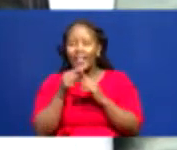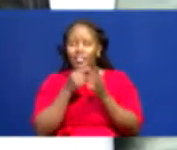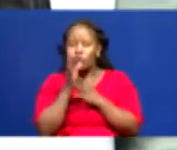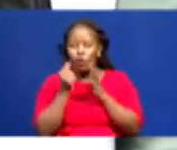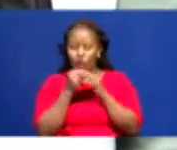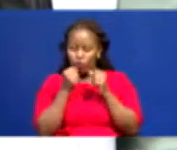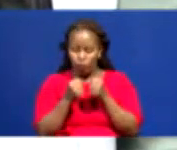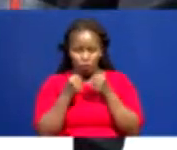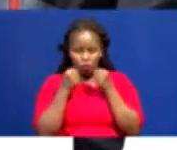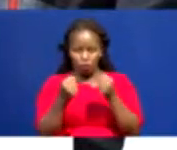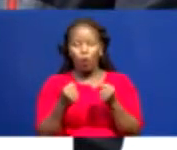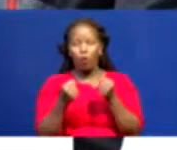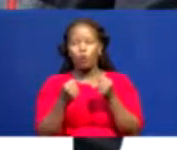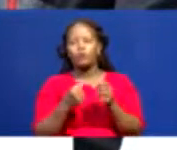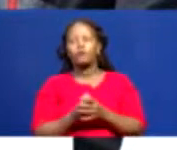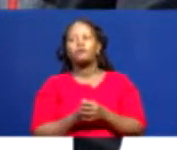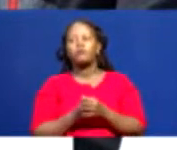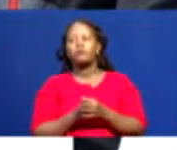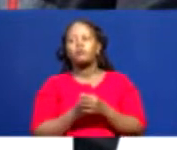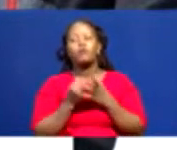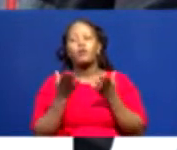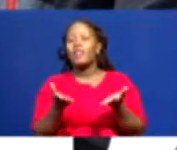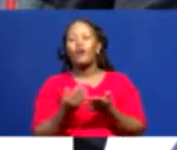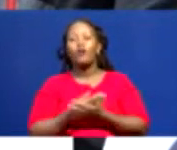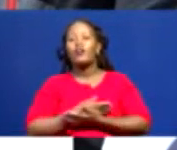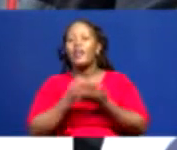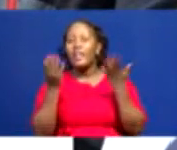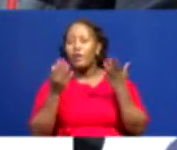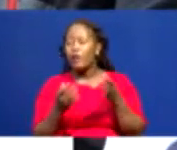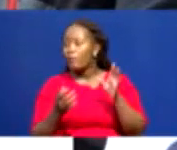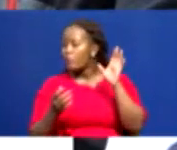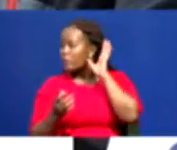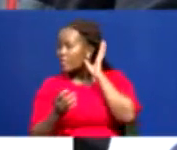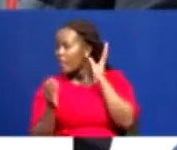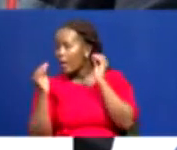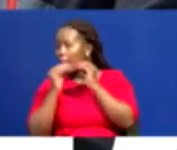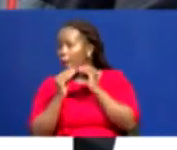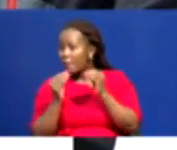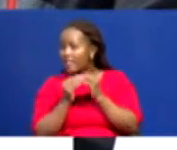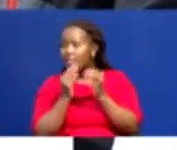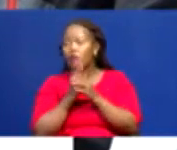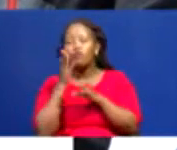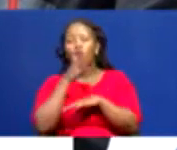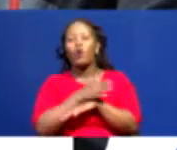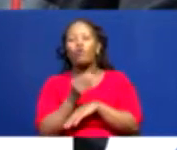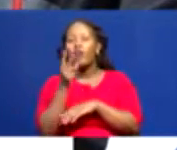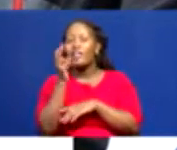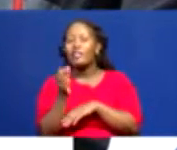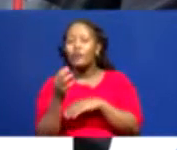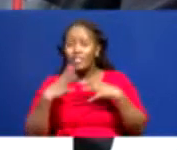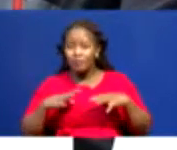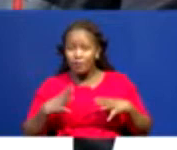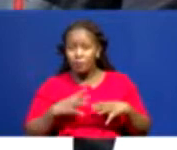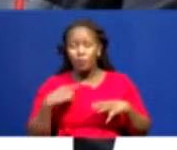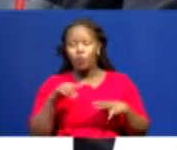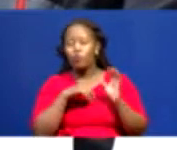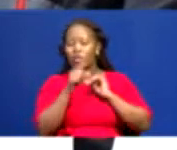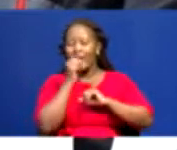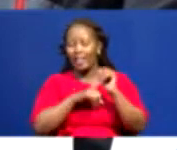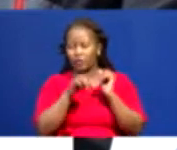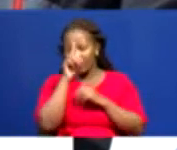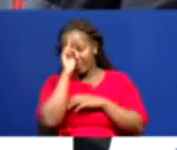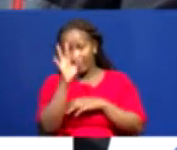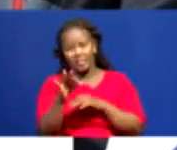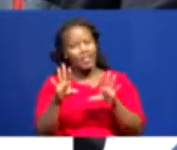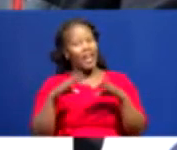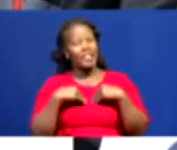stable mpaka isimame. Mahali popote tutasikia mkutano wa watu zaidi ya 20, sisi na wao hapo kwa hapo,